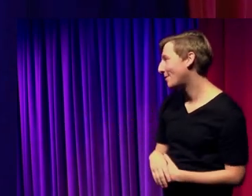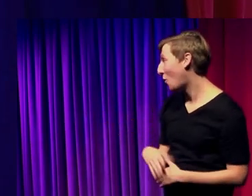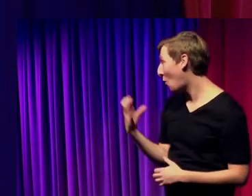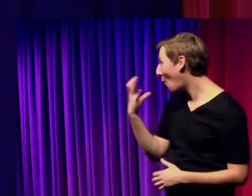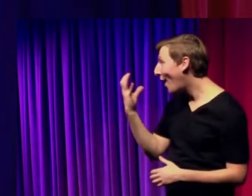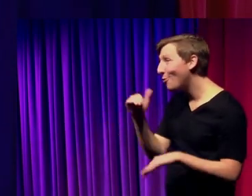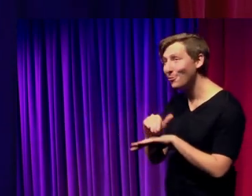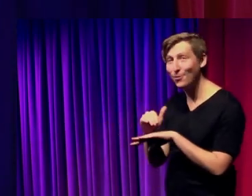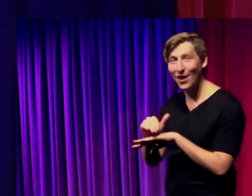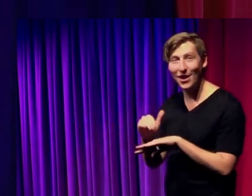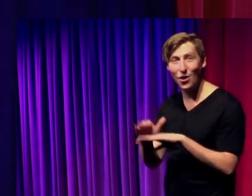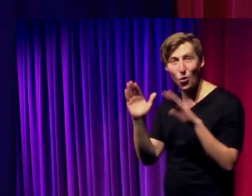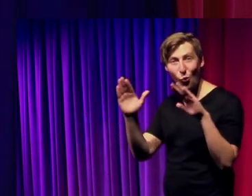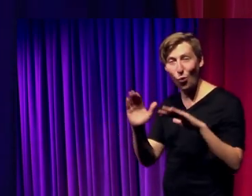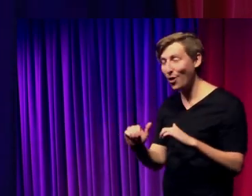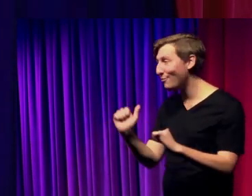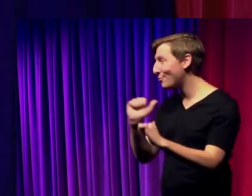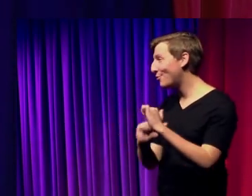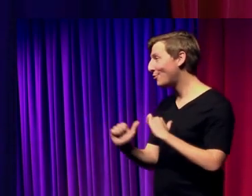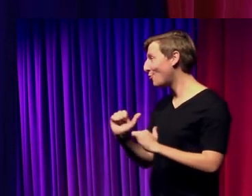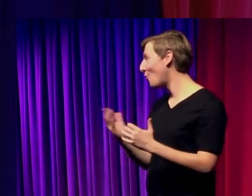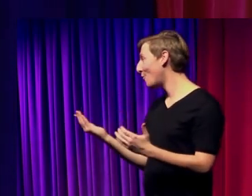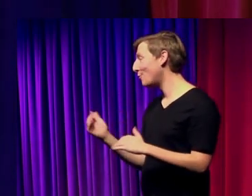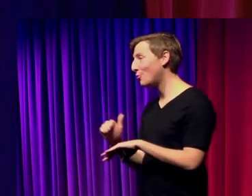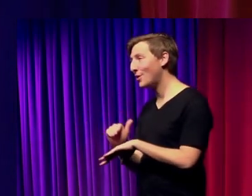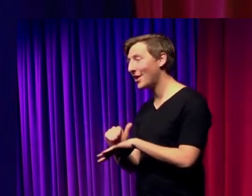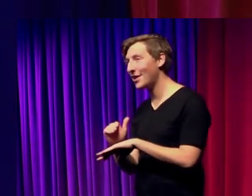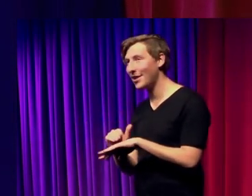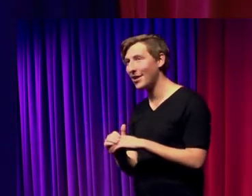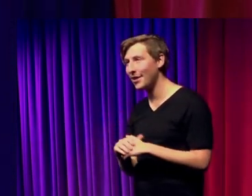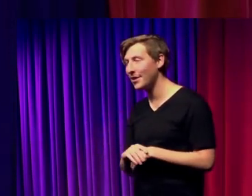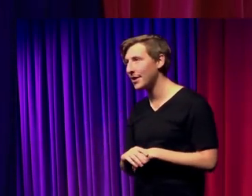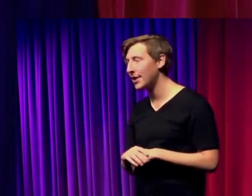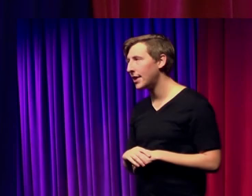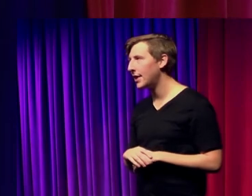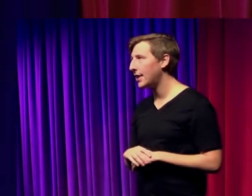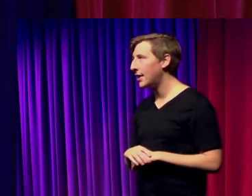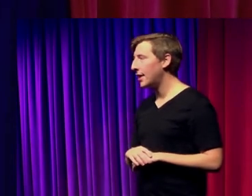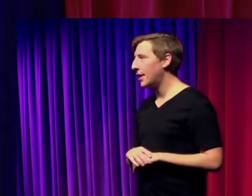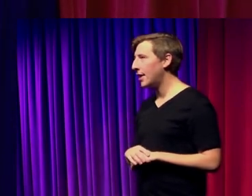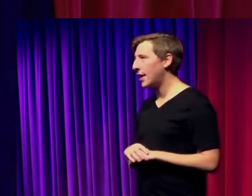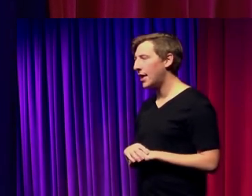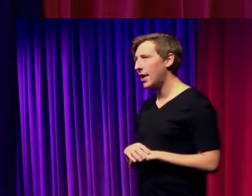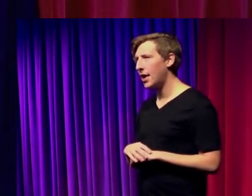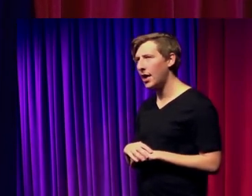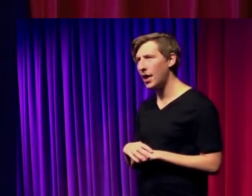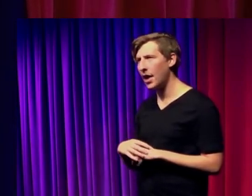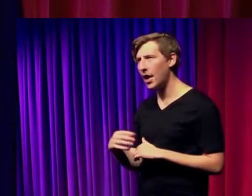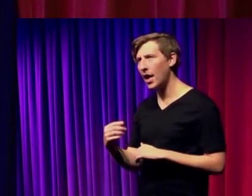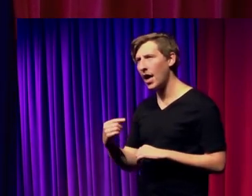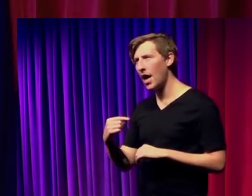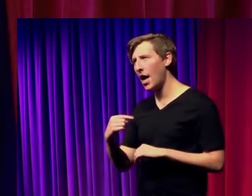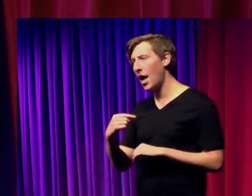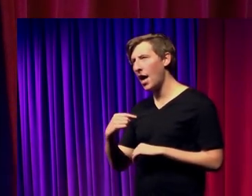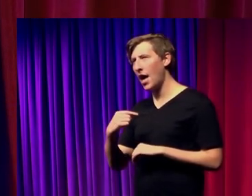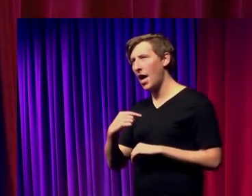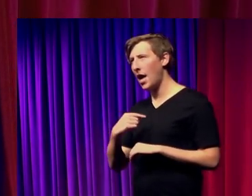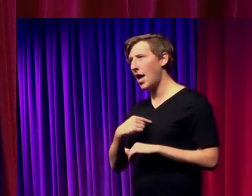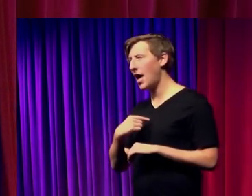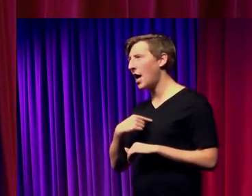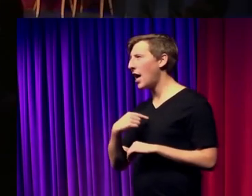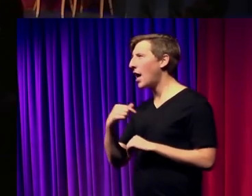I like it. It's been going for a while now, because I remember, like, I left the house and George W. Bush, the father, was